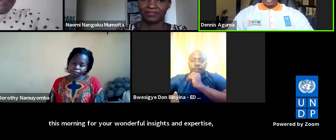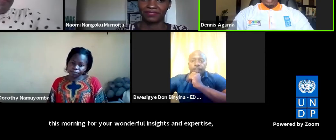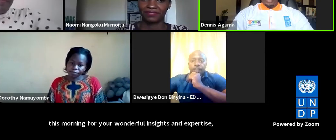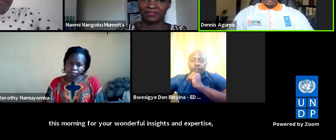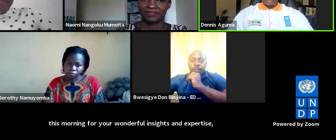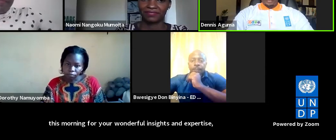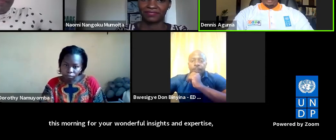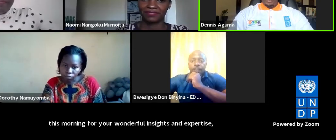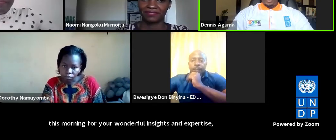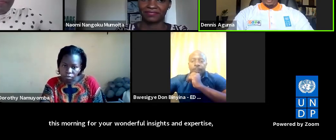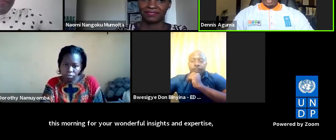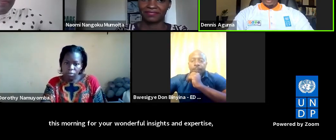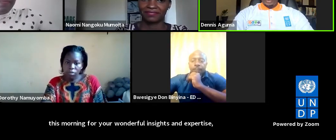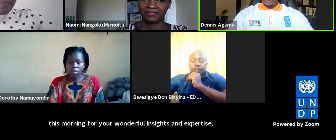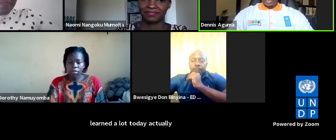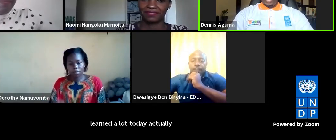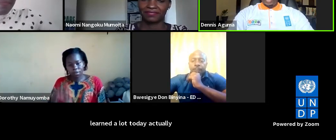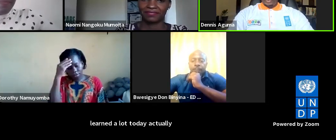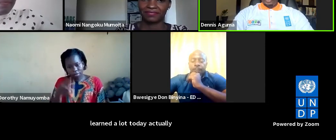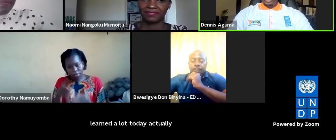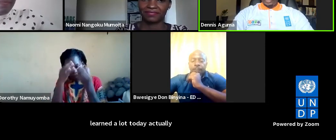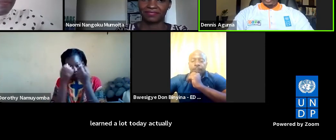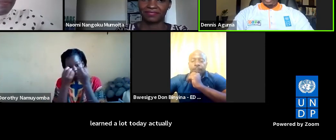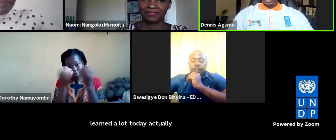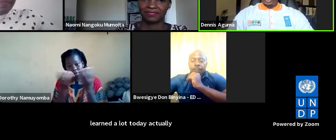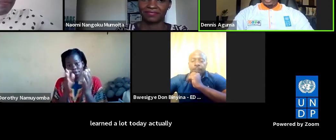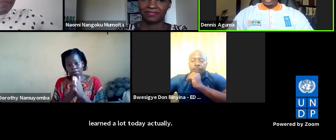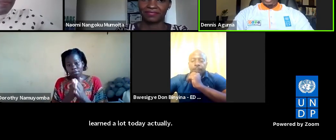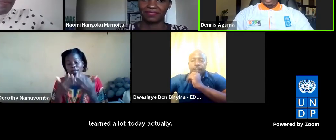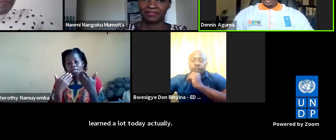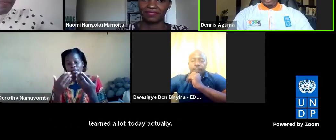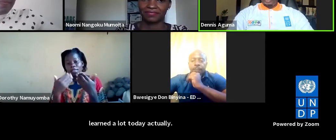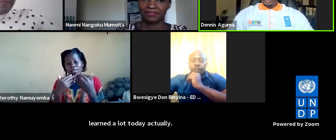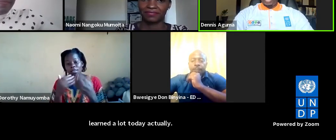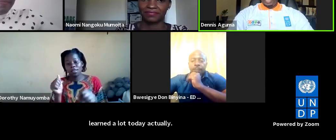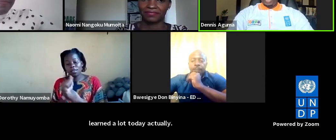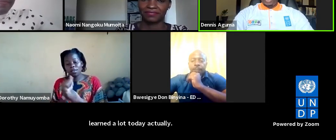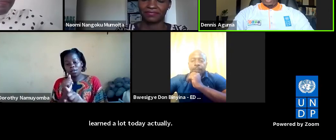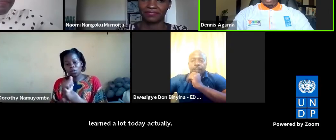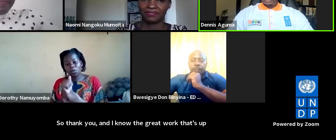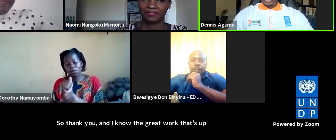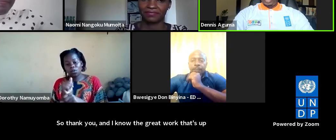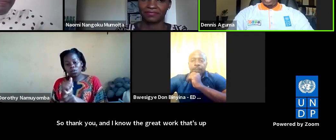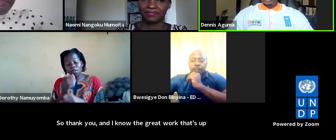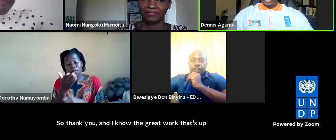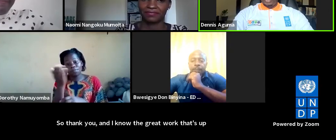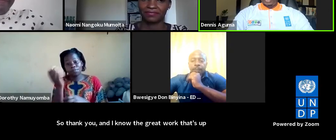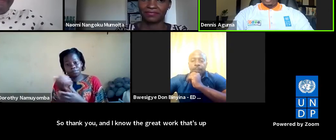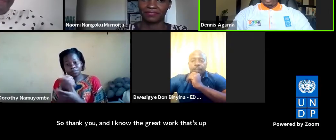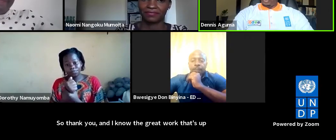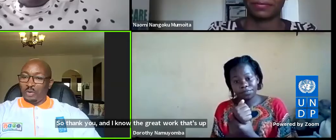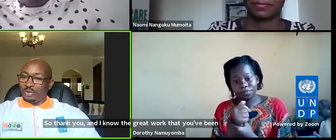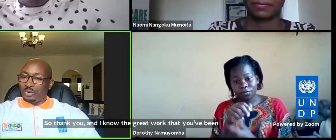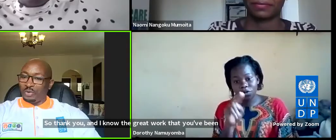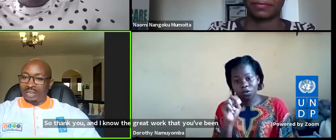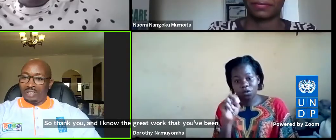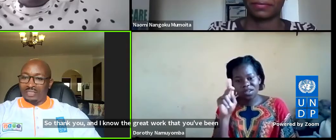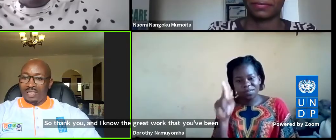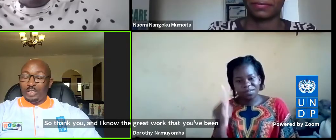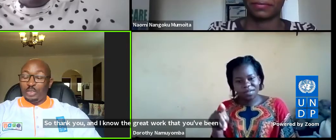today, actually. So thank you. And I know the great work that you've been doing in the background with the UNDP and this whole